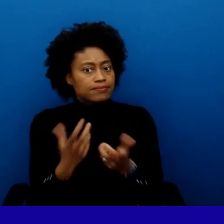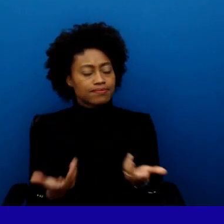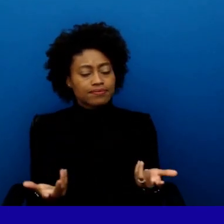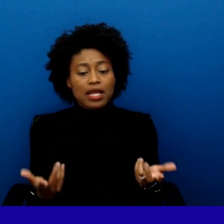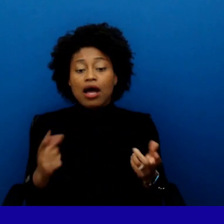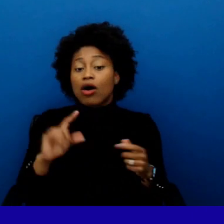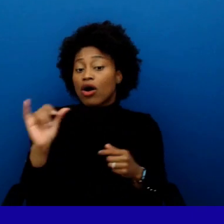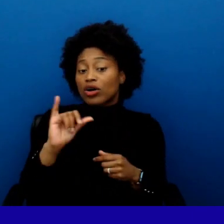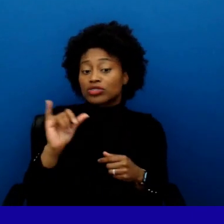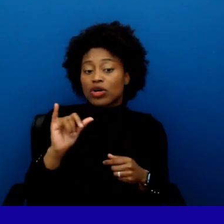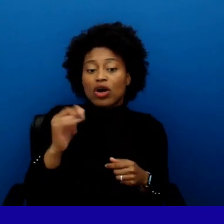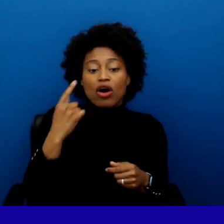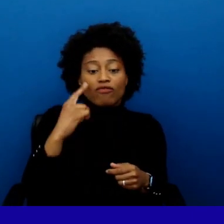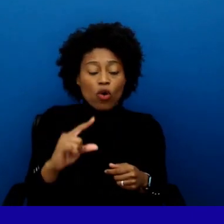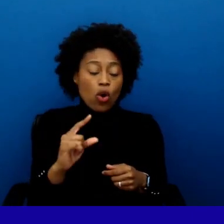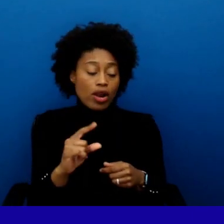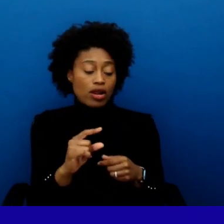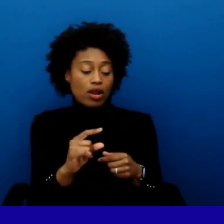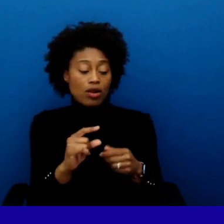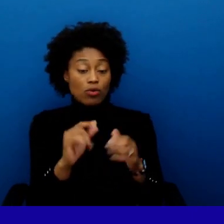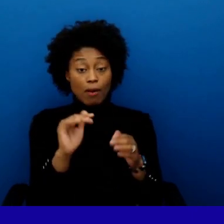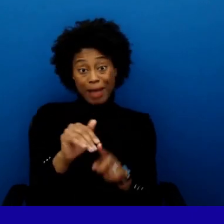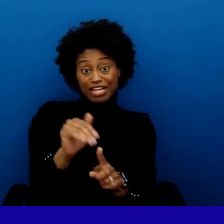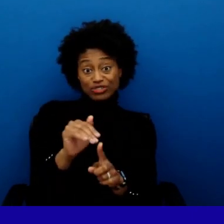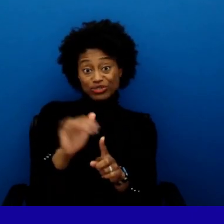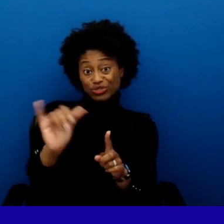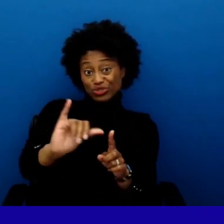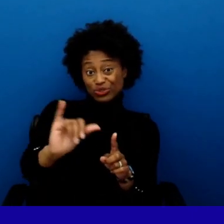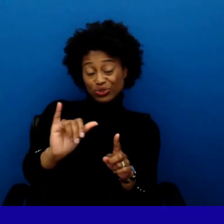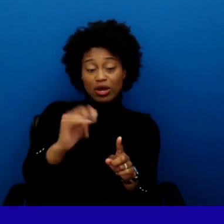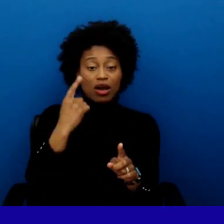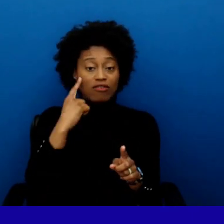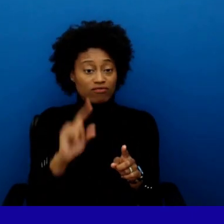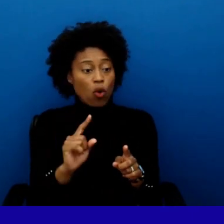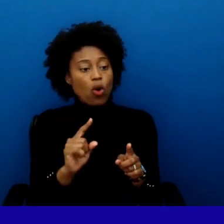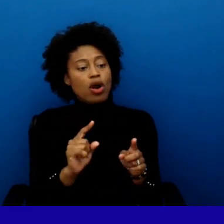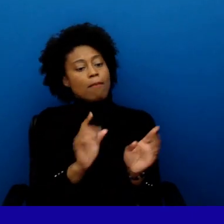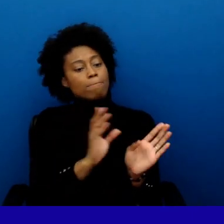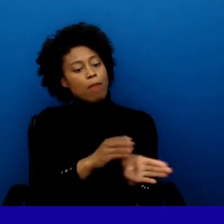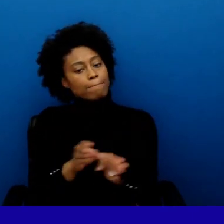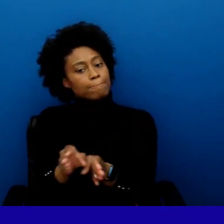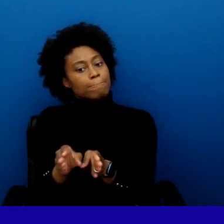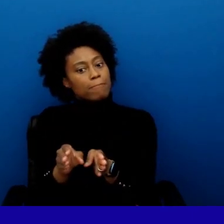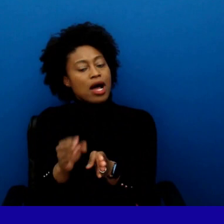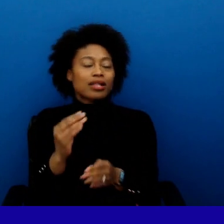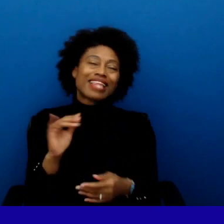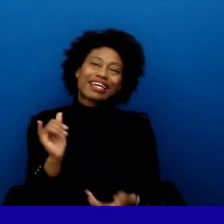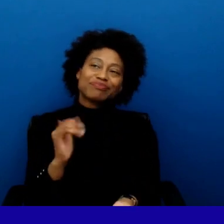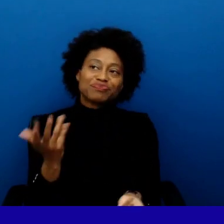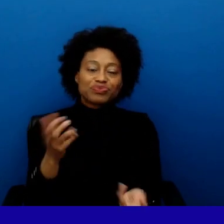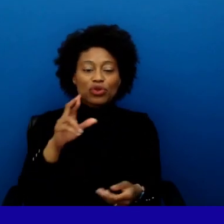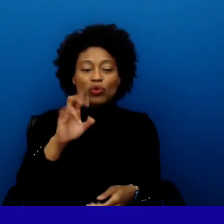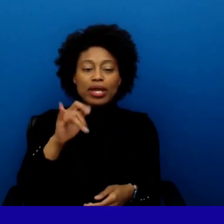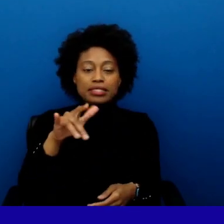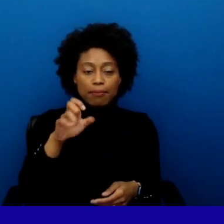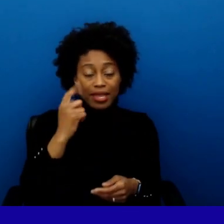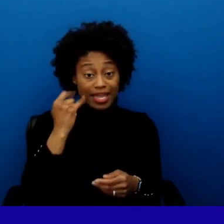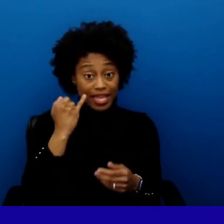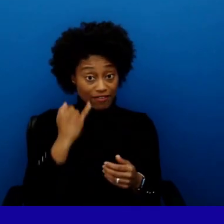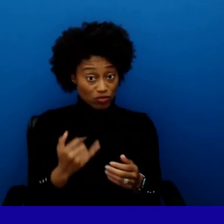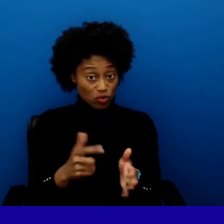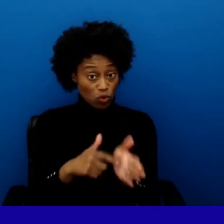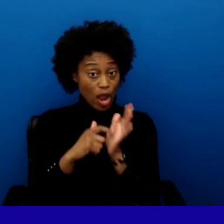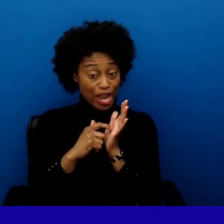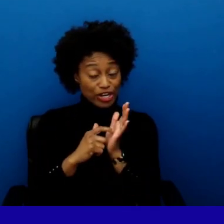a reminder to mise en place and prep, because that saves time. And unlike other recipes, like say there's a recipe calls